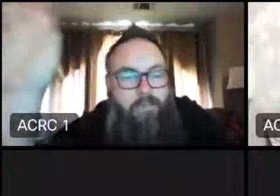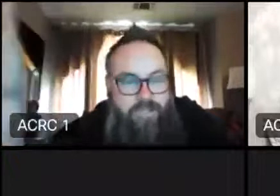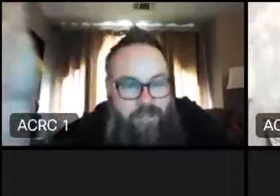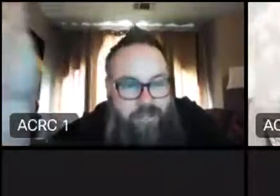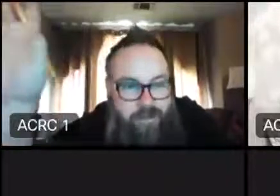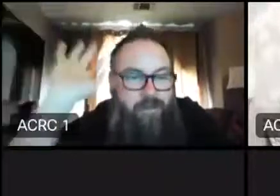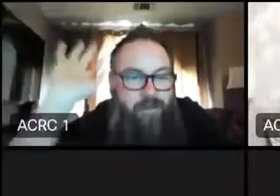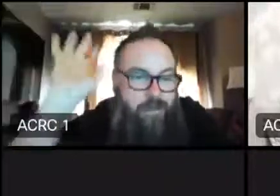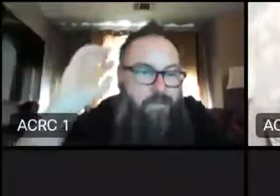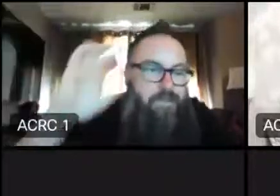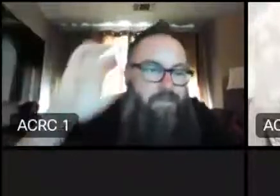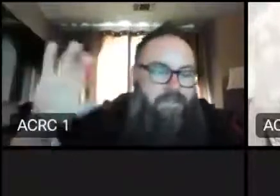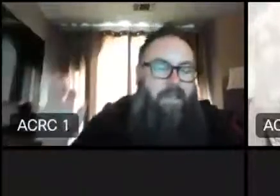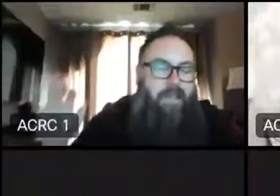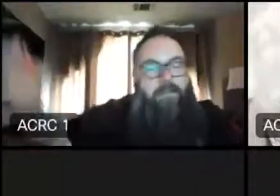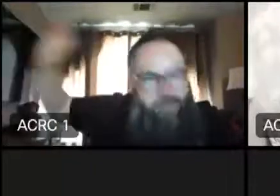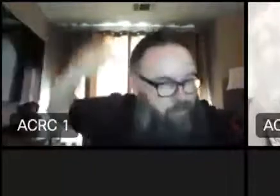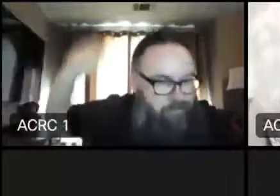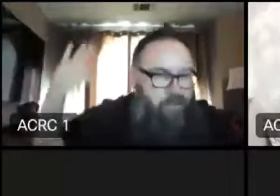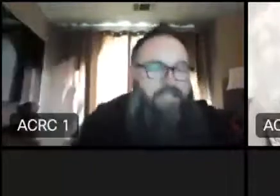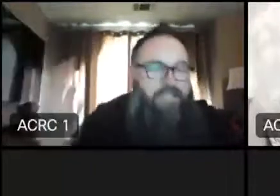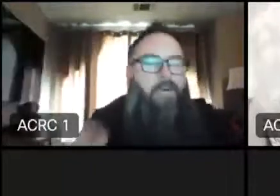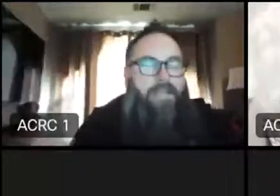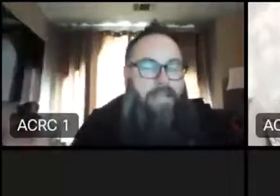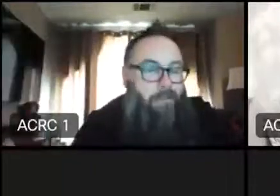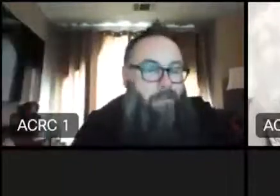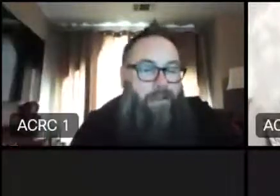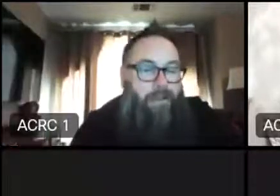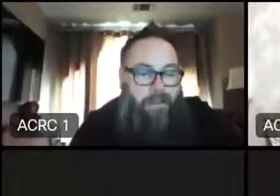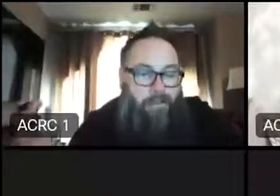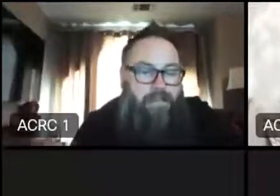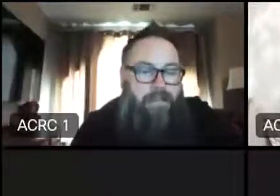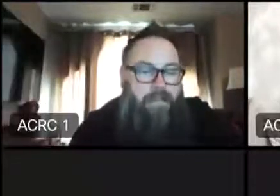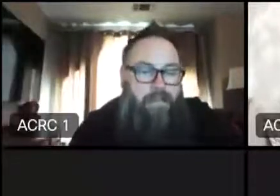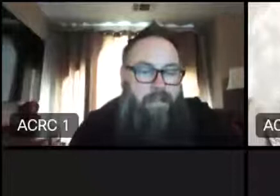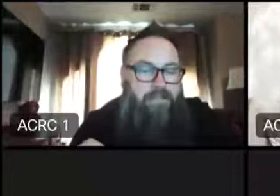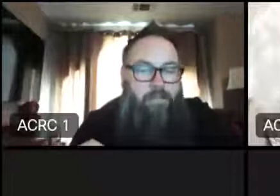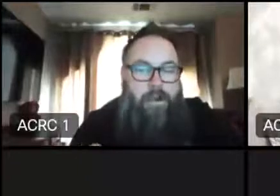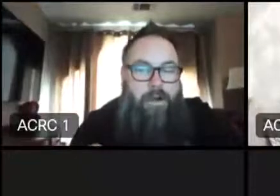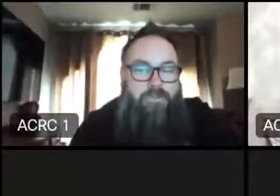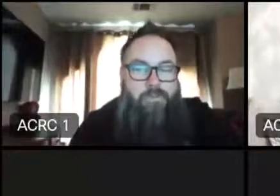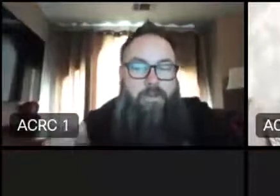Well, you almost got helped with it, but I think again, I'm